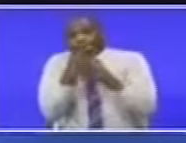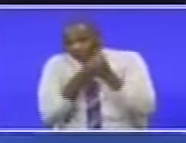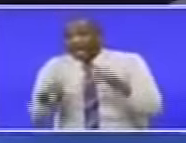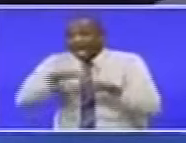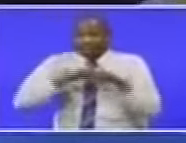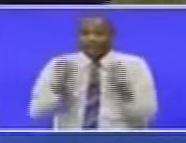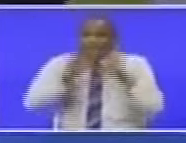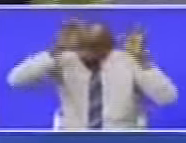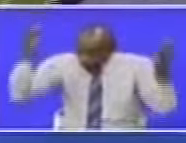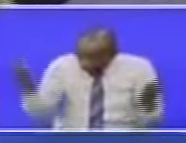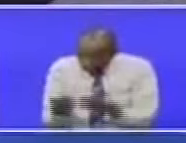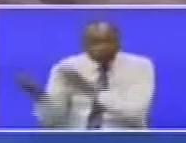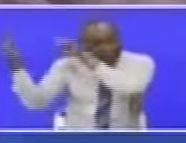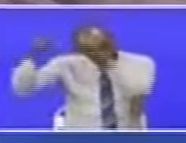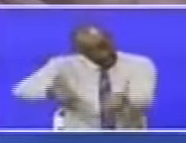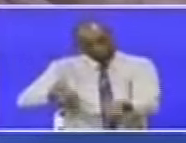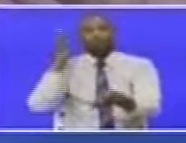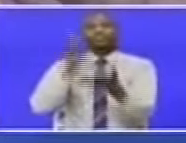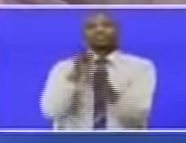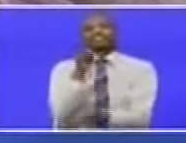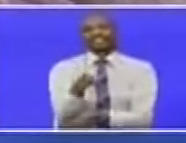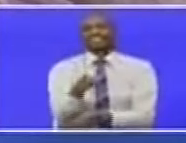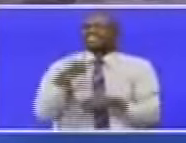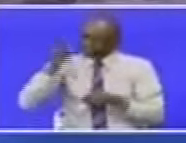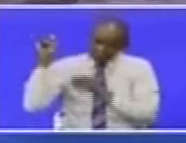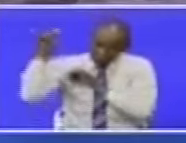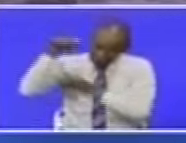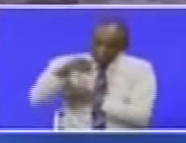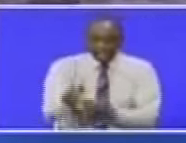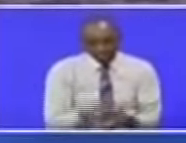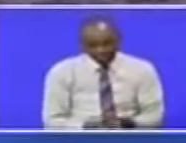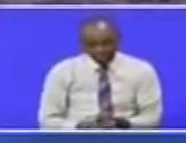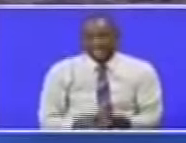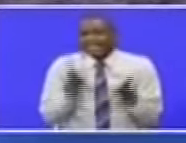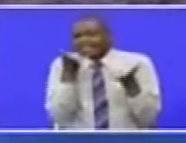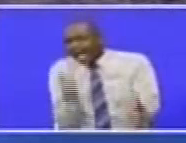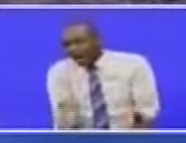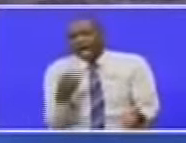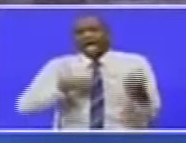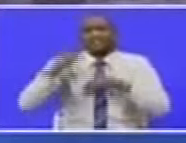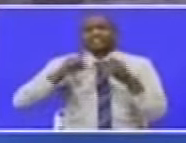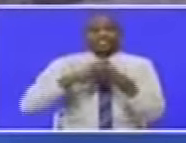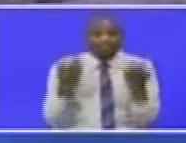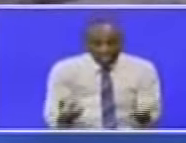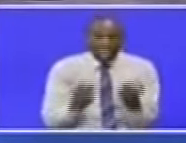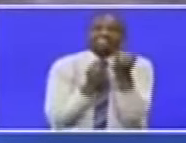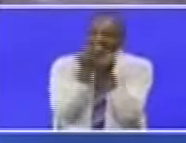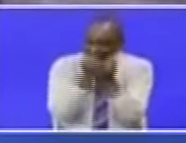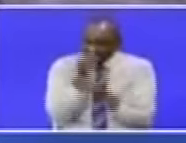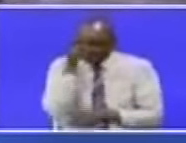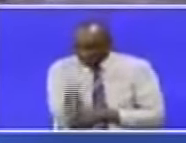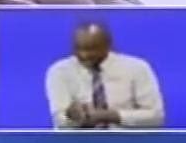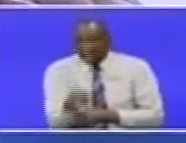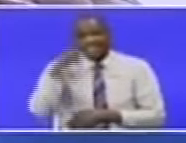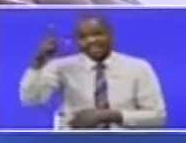and global leaders who have since made their way to Kenya. The ground zero for the activities Saturday morning will be at the